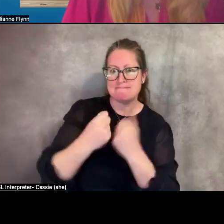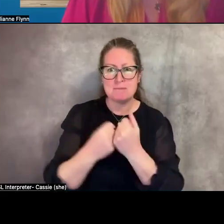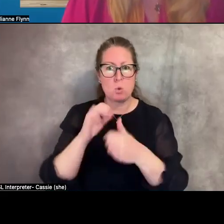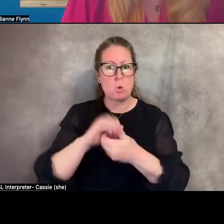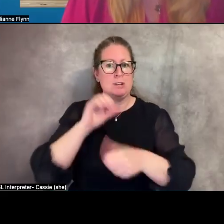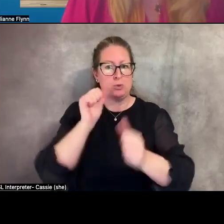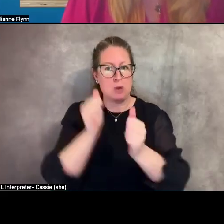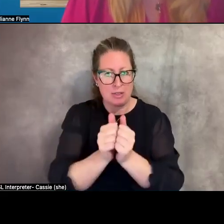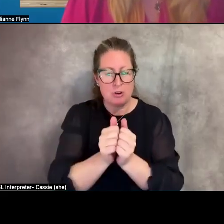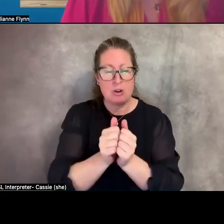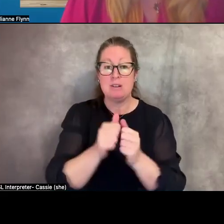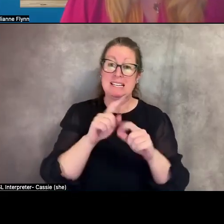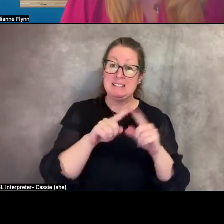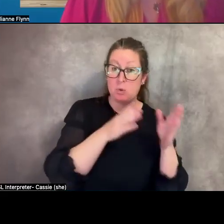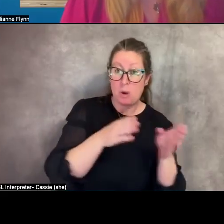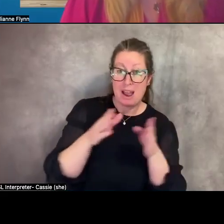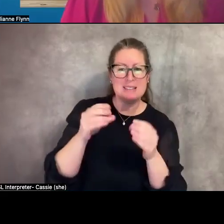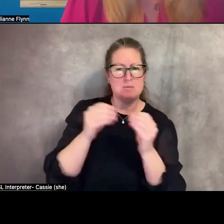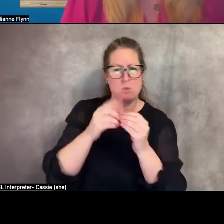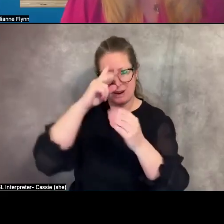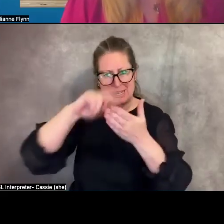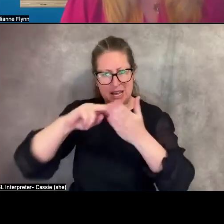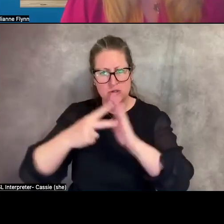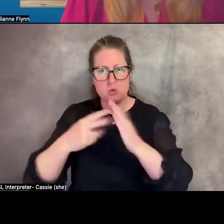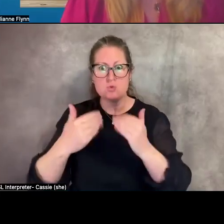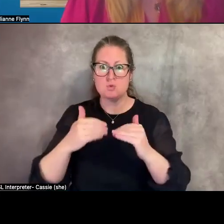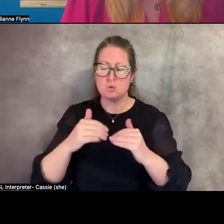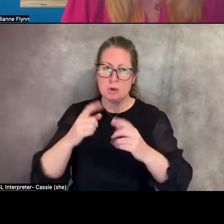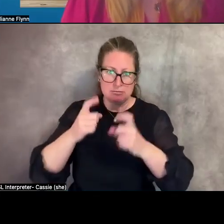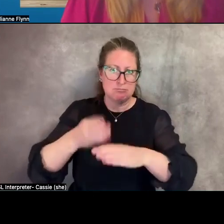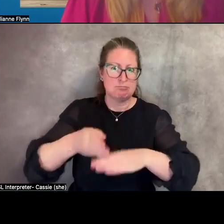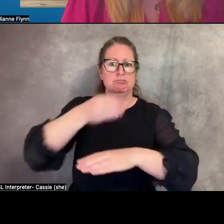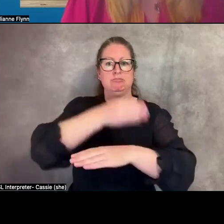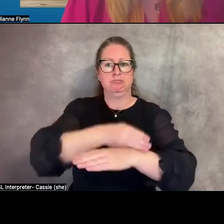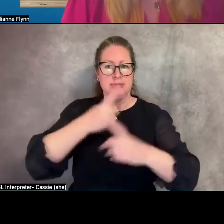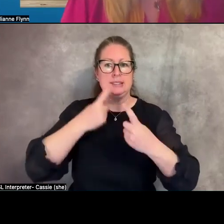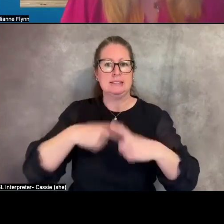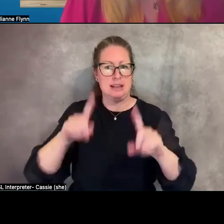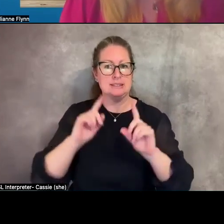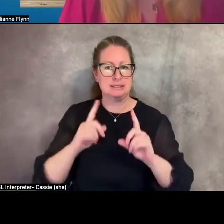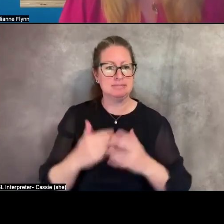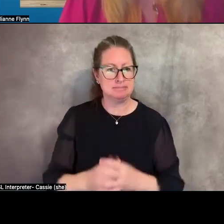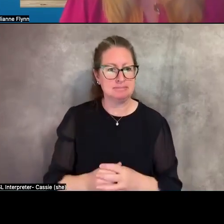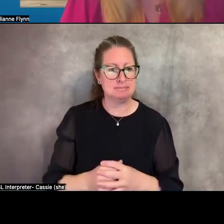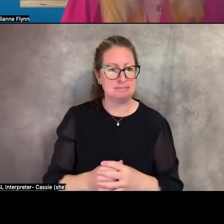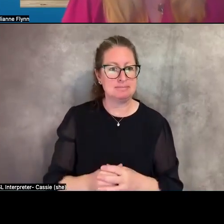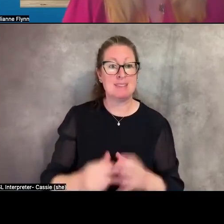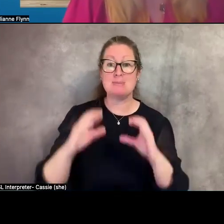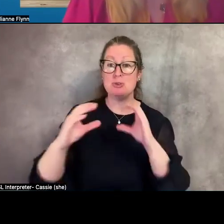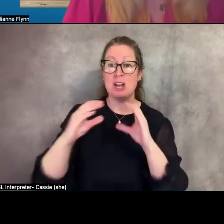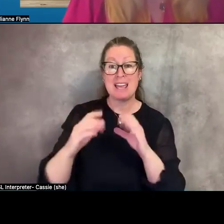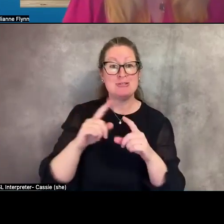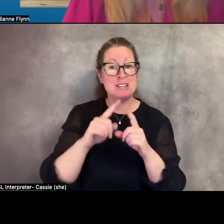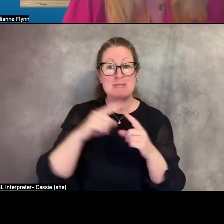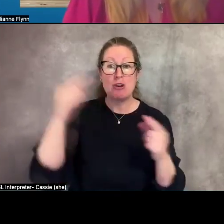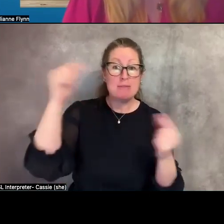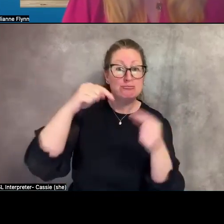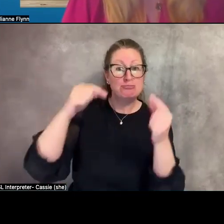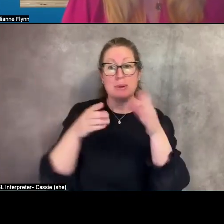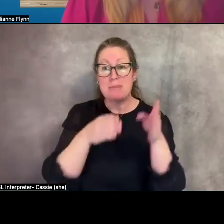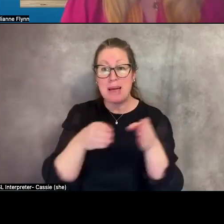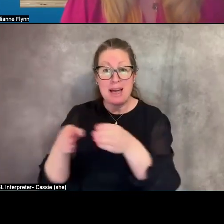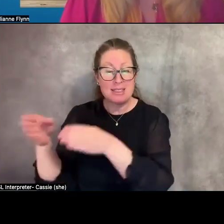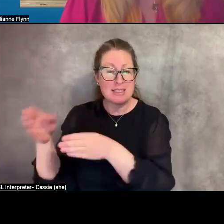with more intention has contributed a great deal to the success of this. Communication pathways that are inclusive